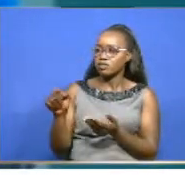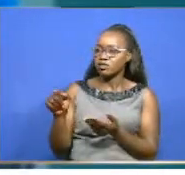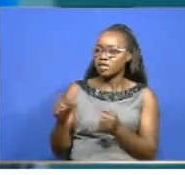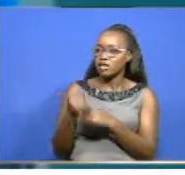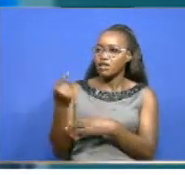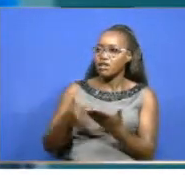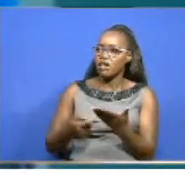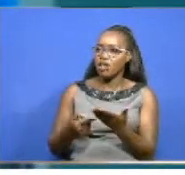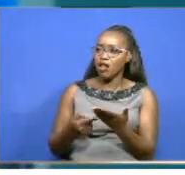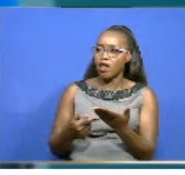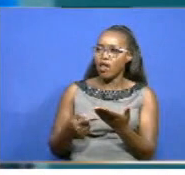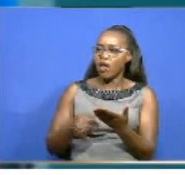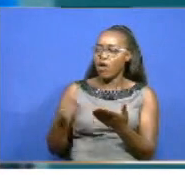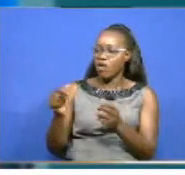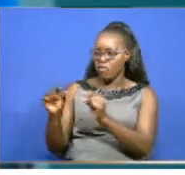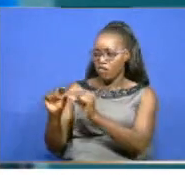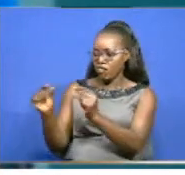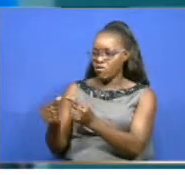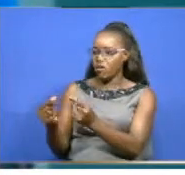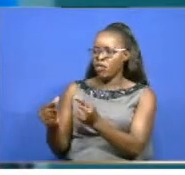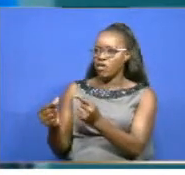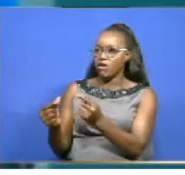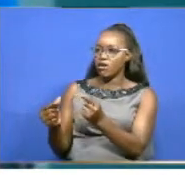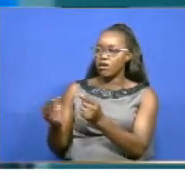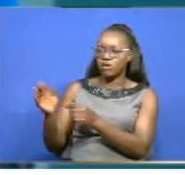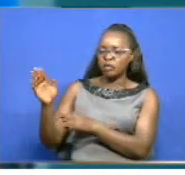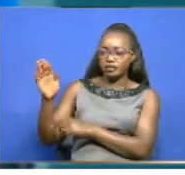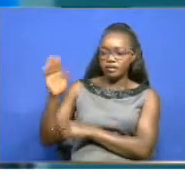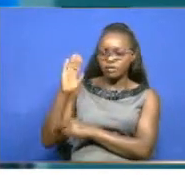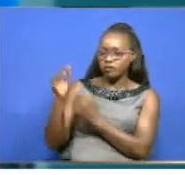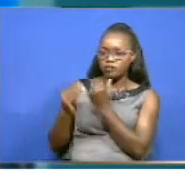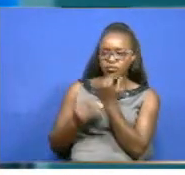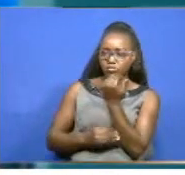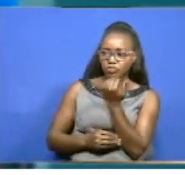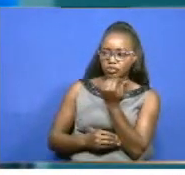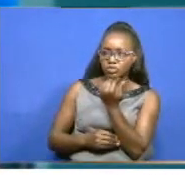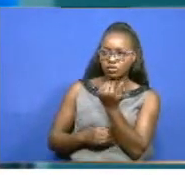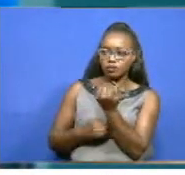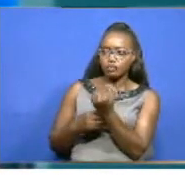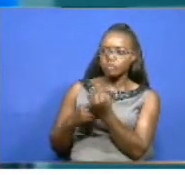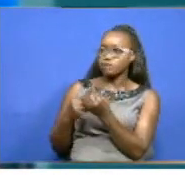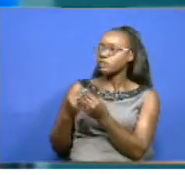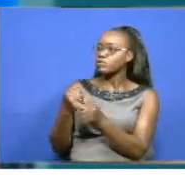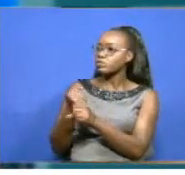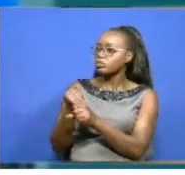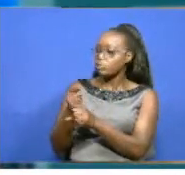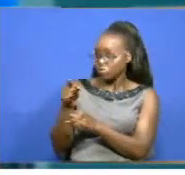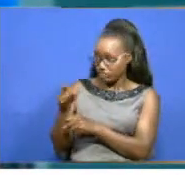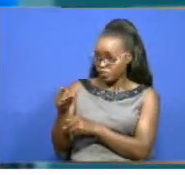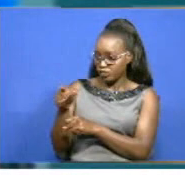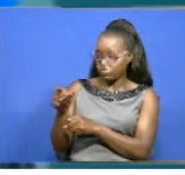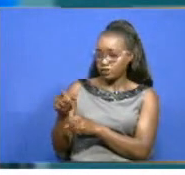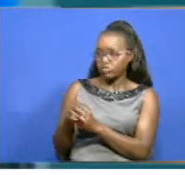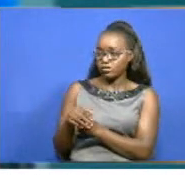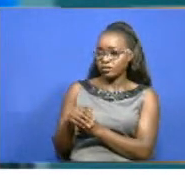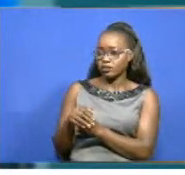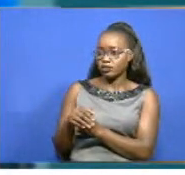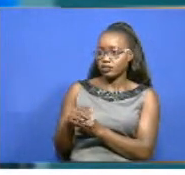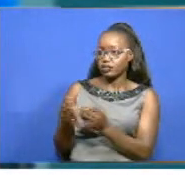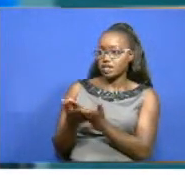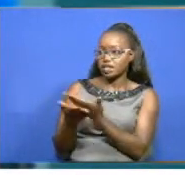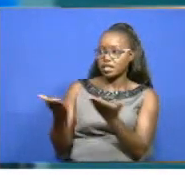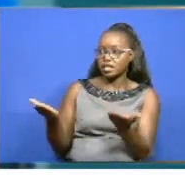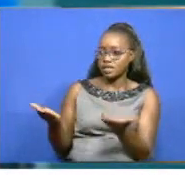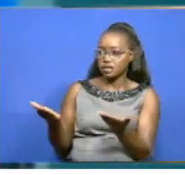that there are those categories of the insecurity that will be dealing with that, and that are dealing with that particularly. These are